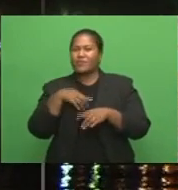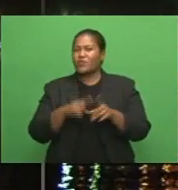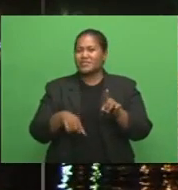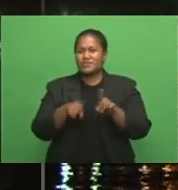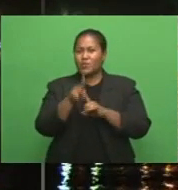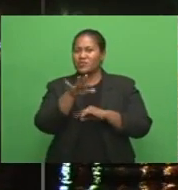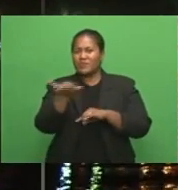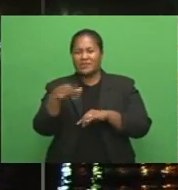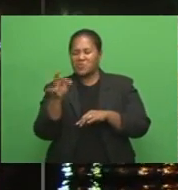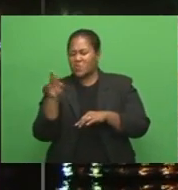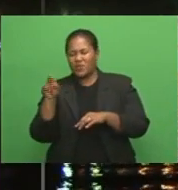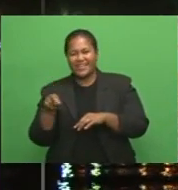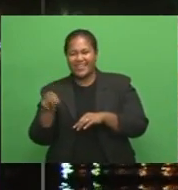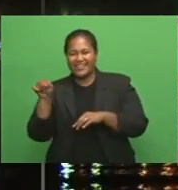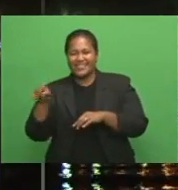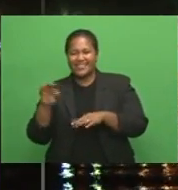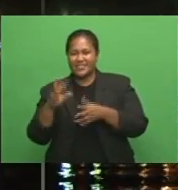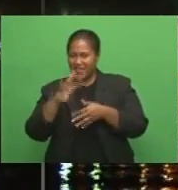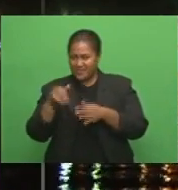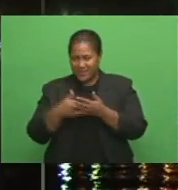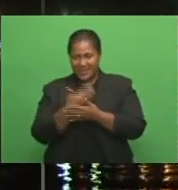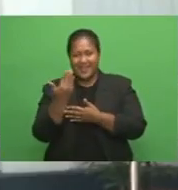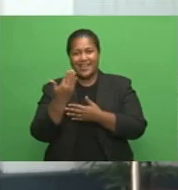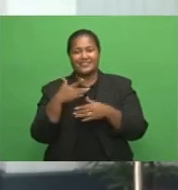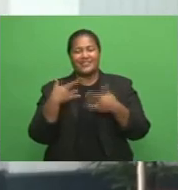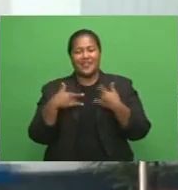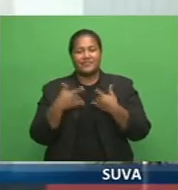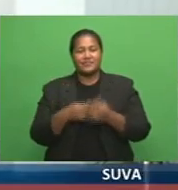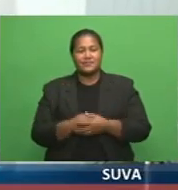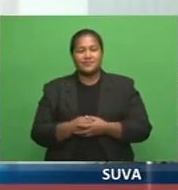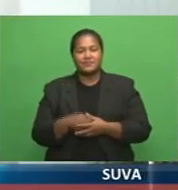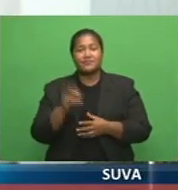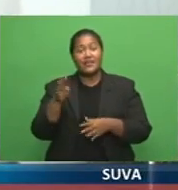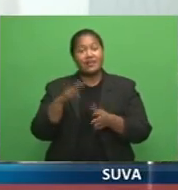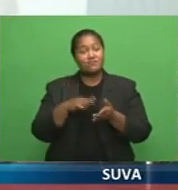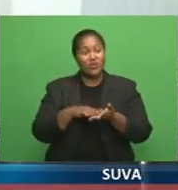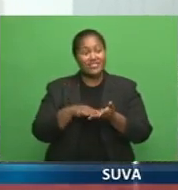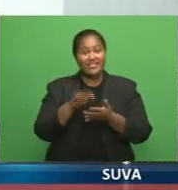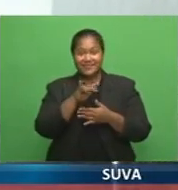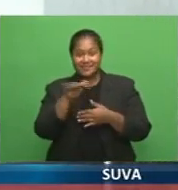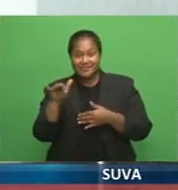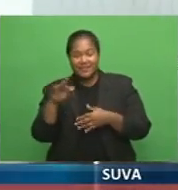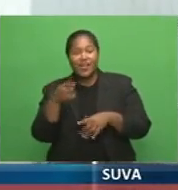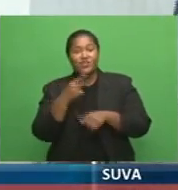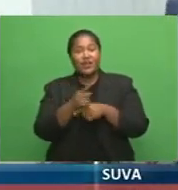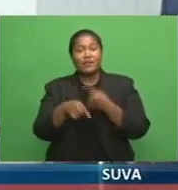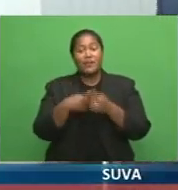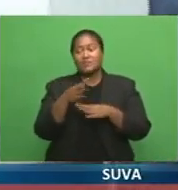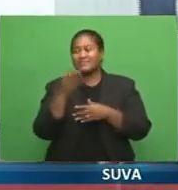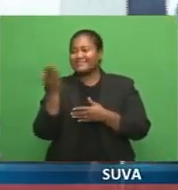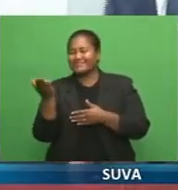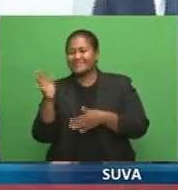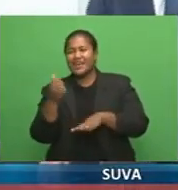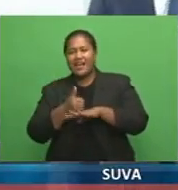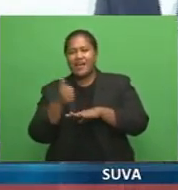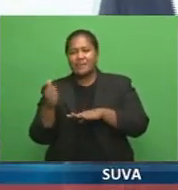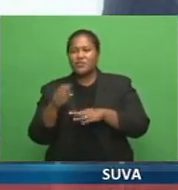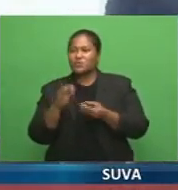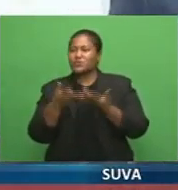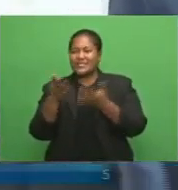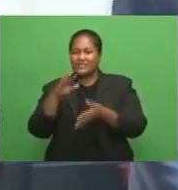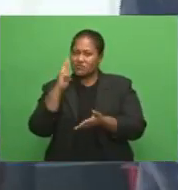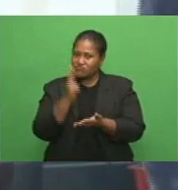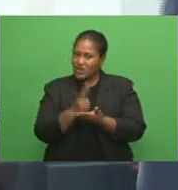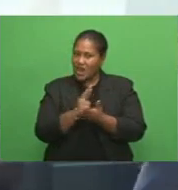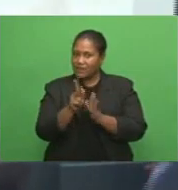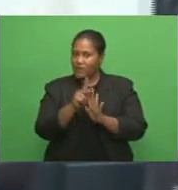a daily basis. Chosaina Nunga reports. Moses Mbulitavu is urging government to impose realistic policies in